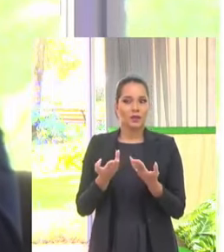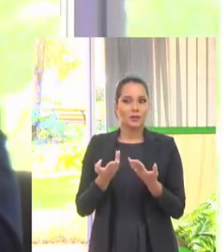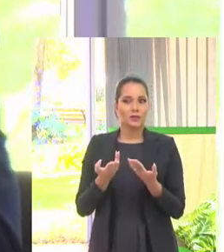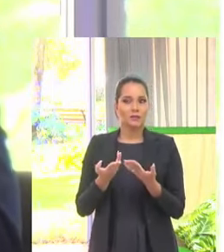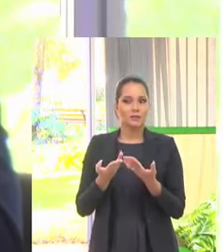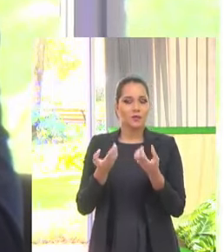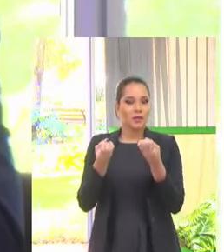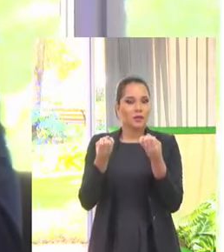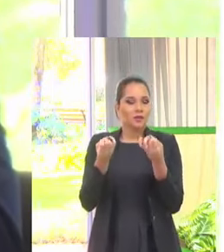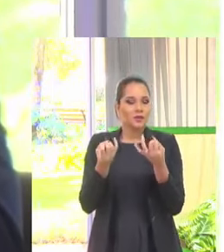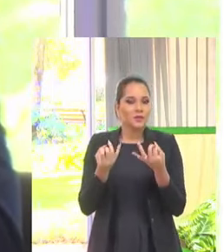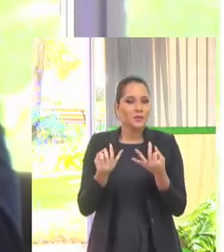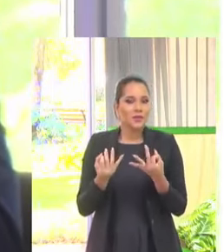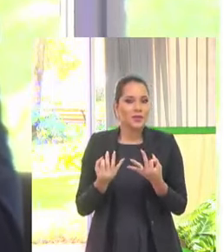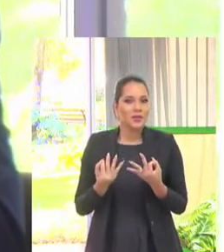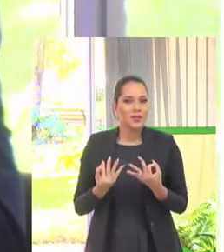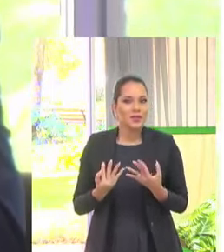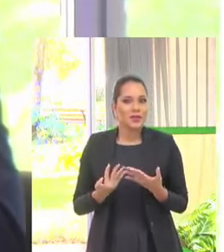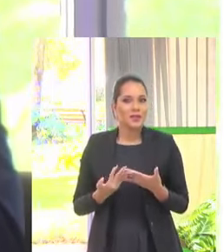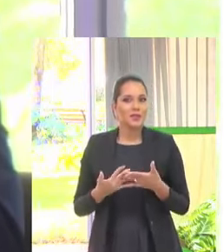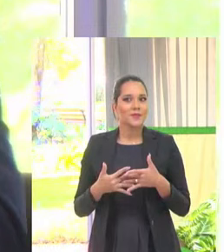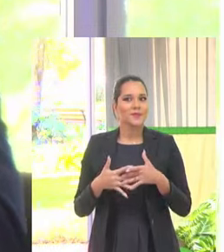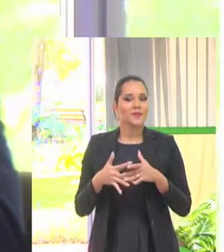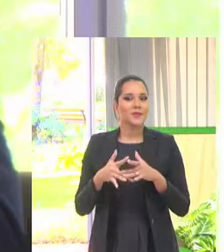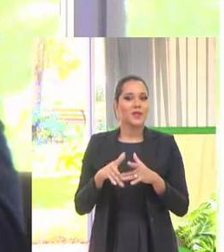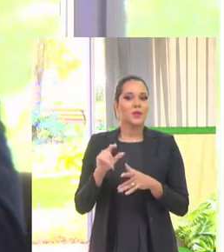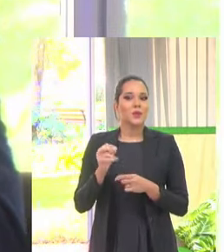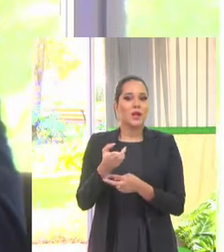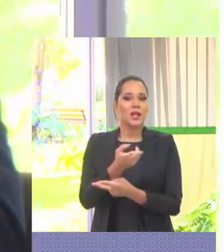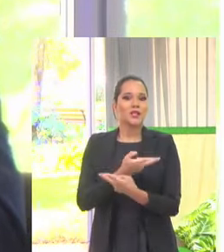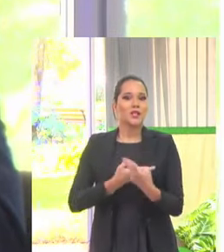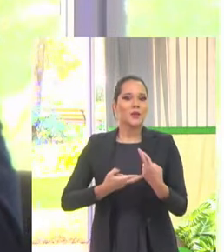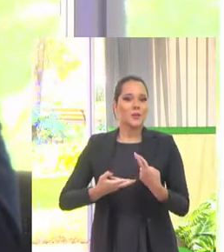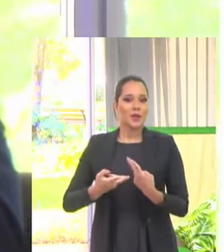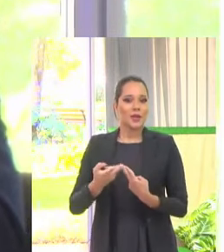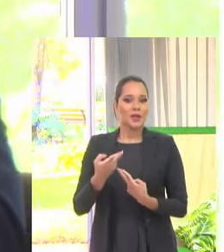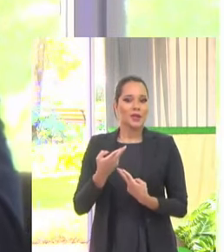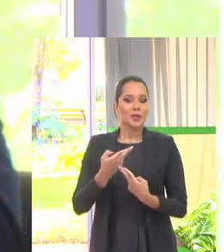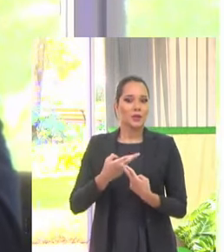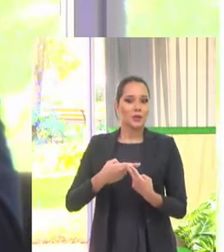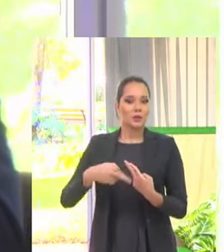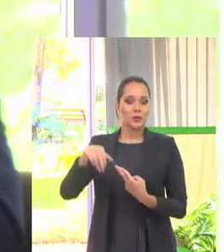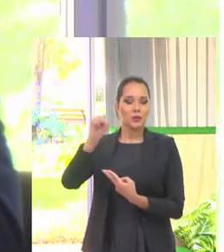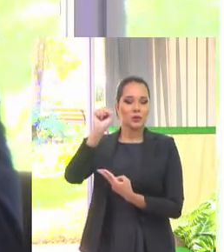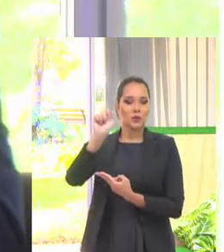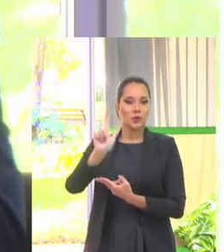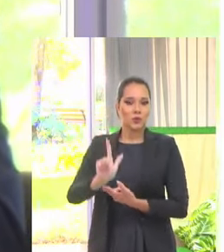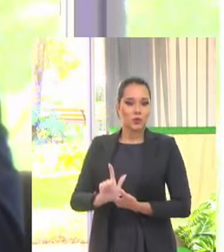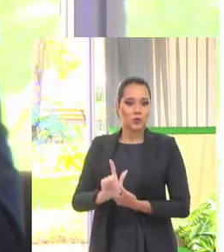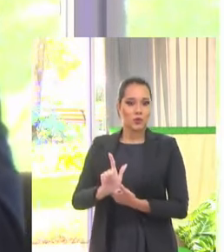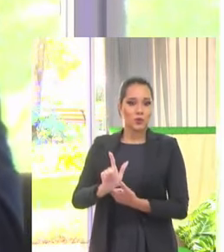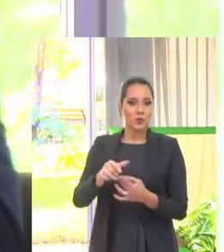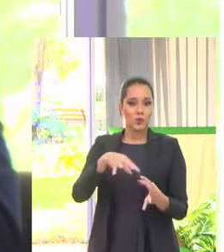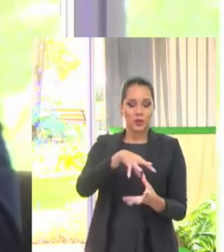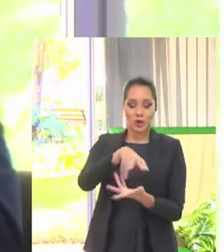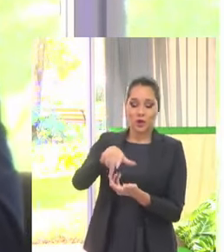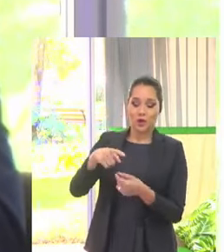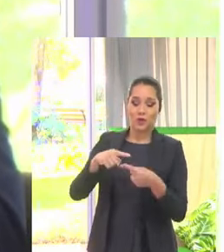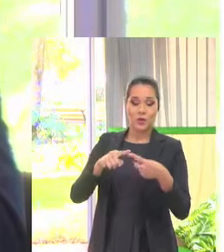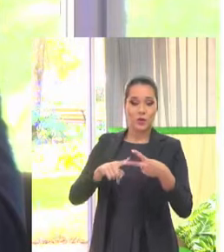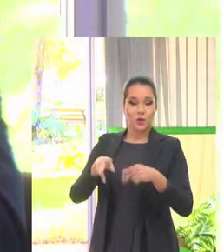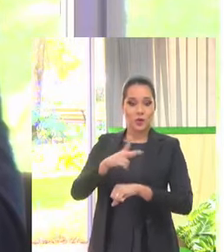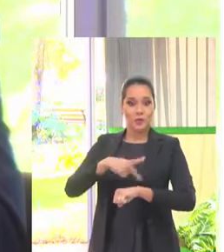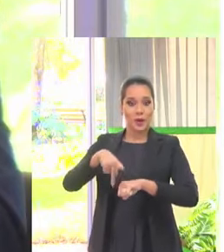relationship across the global south. These are two countries which are leaders for Global South.